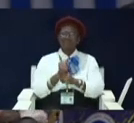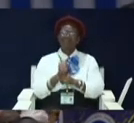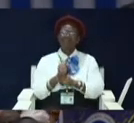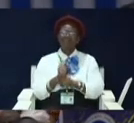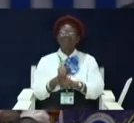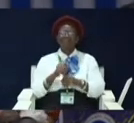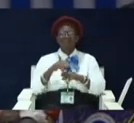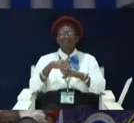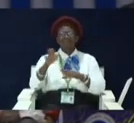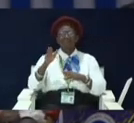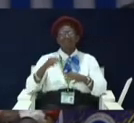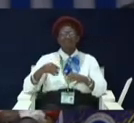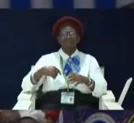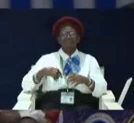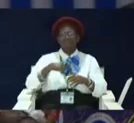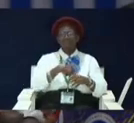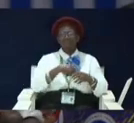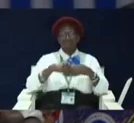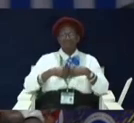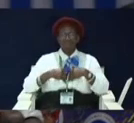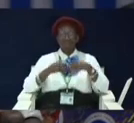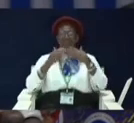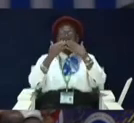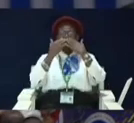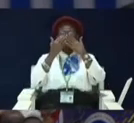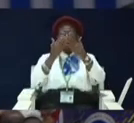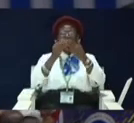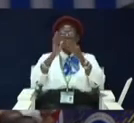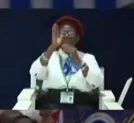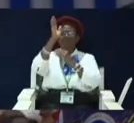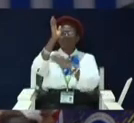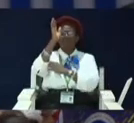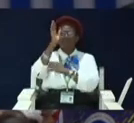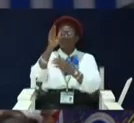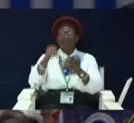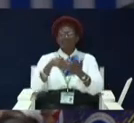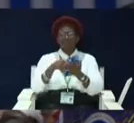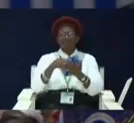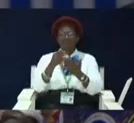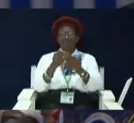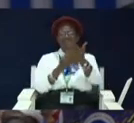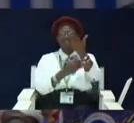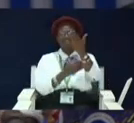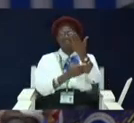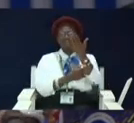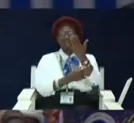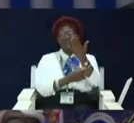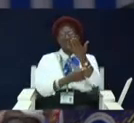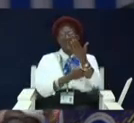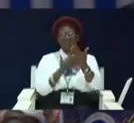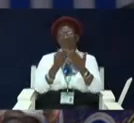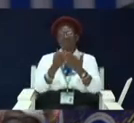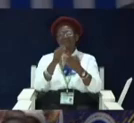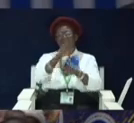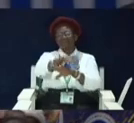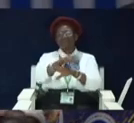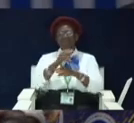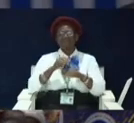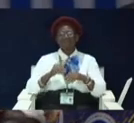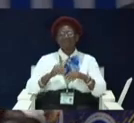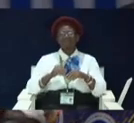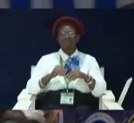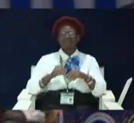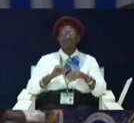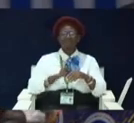thanked God this evening. Leyin ta ba ti dupe lowo Olorun ni oni. I'm going to ask you to ask